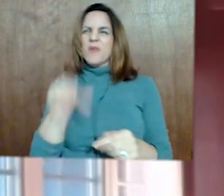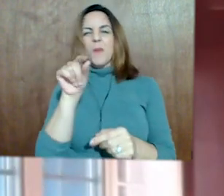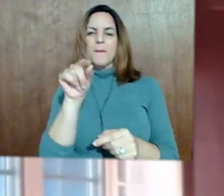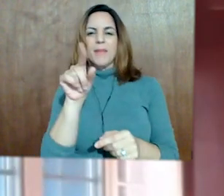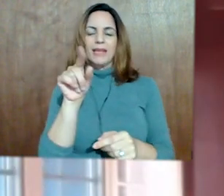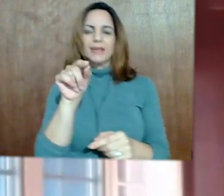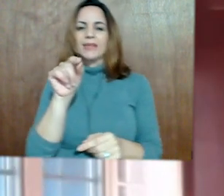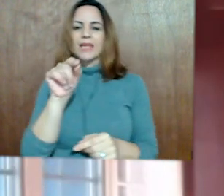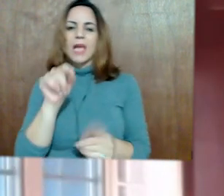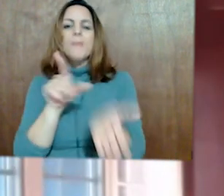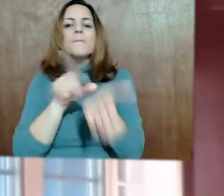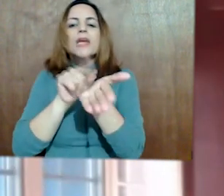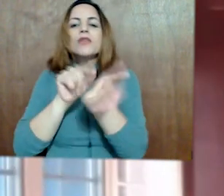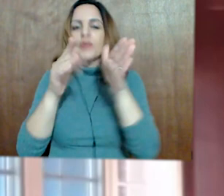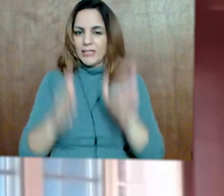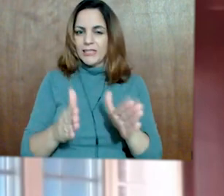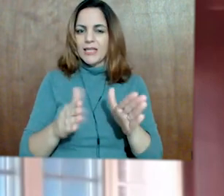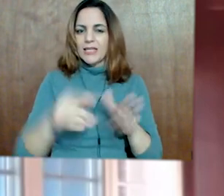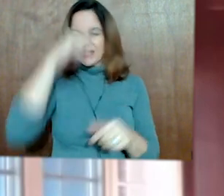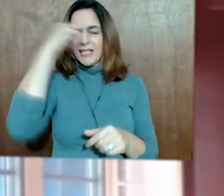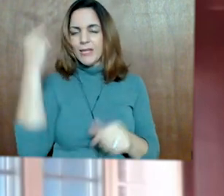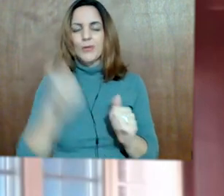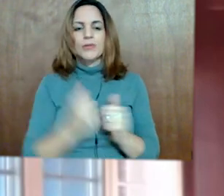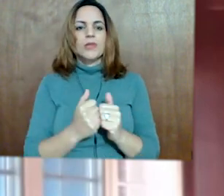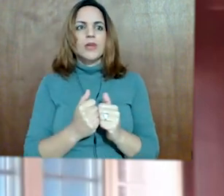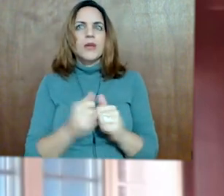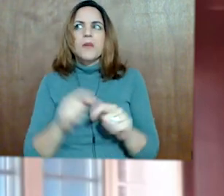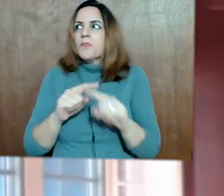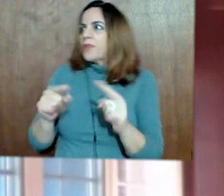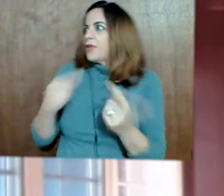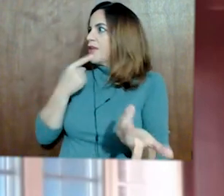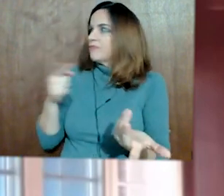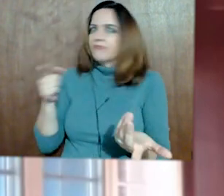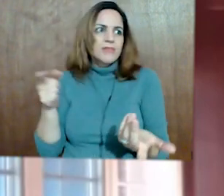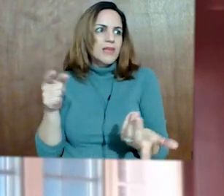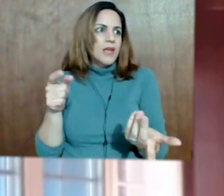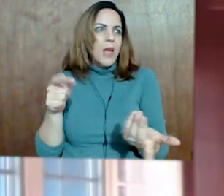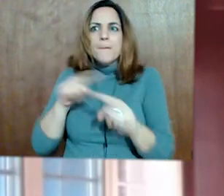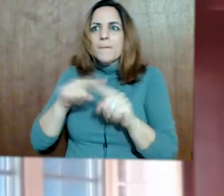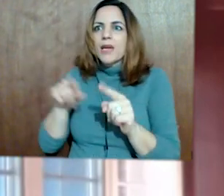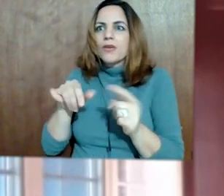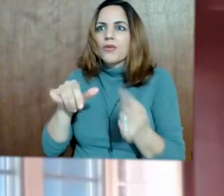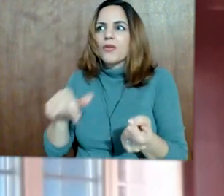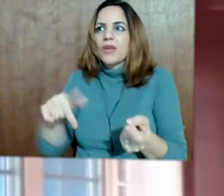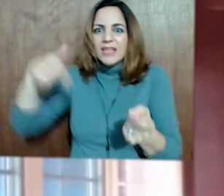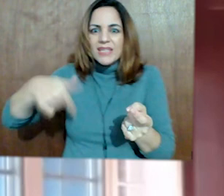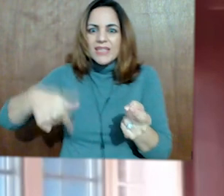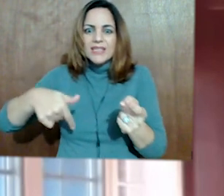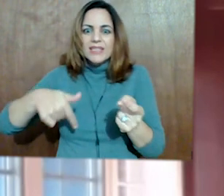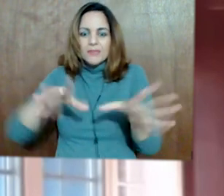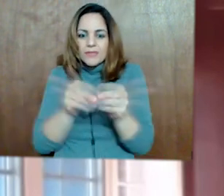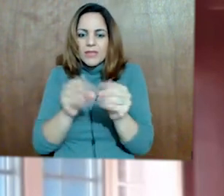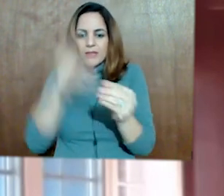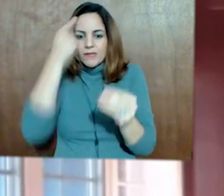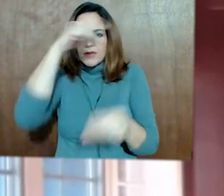there was immediate reaction. What's he doing here? This is an African-American organization. He's not African-American. Mamia goes into